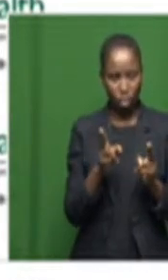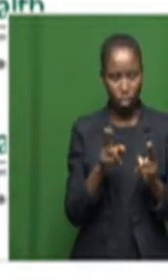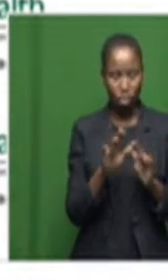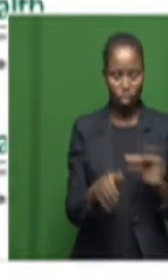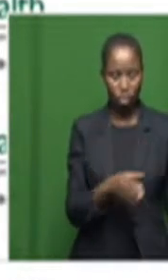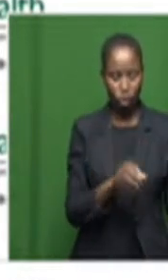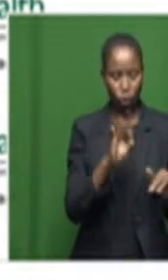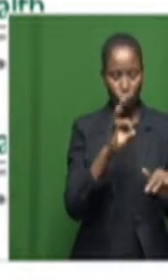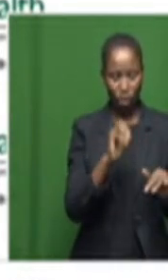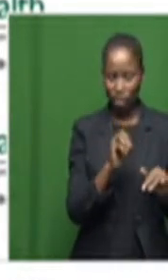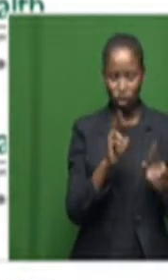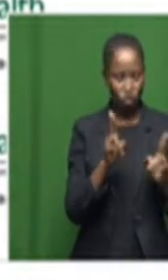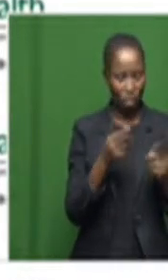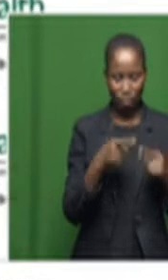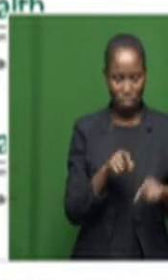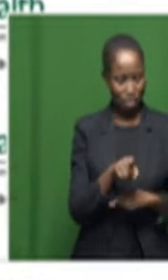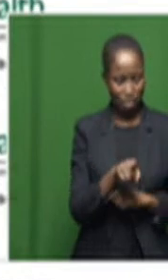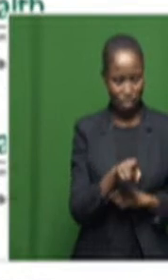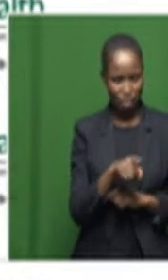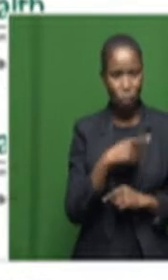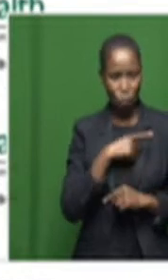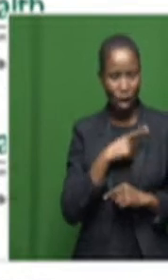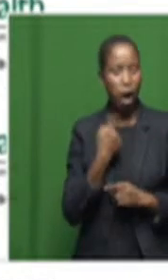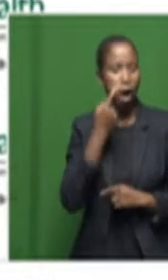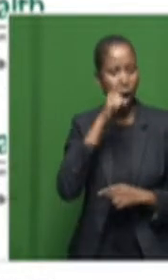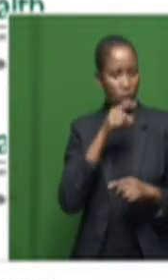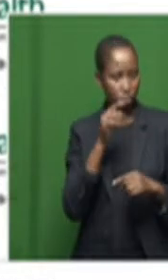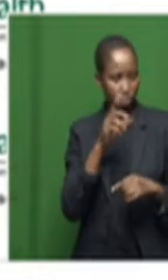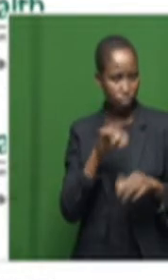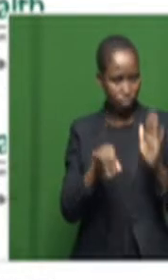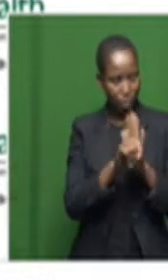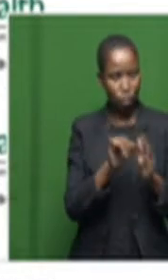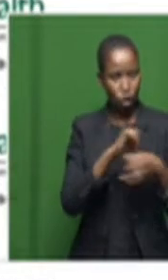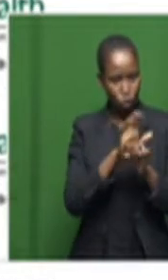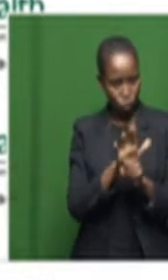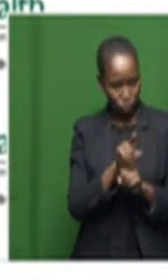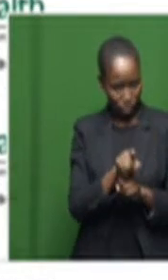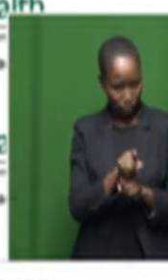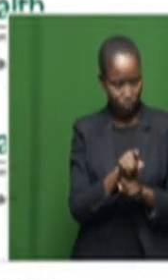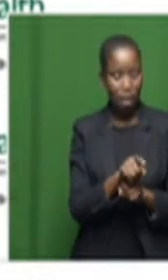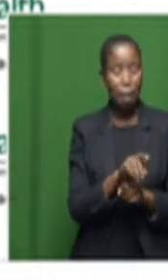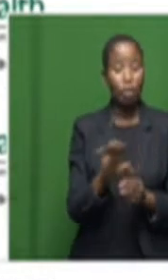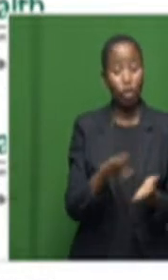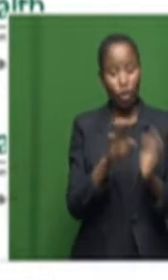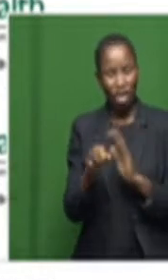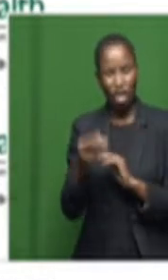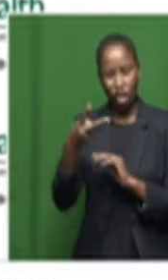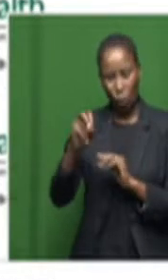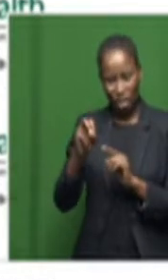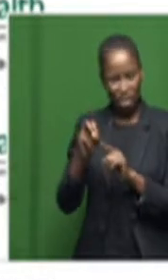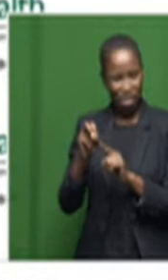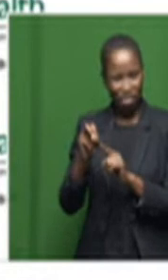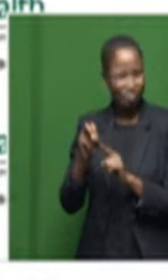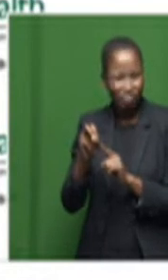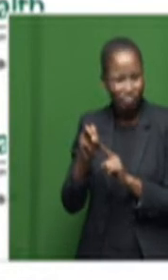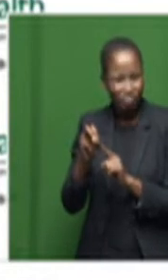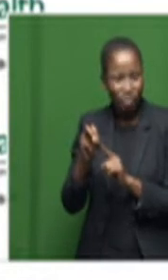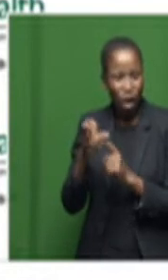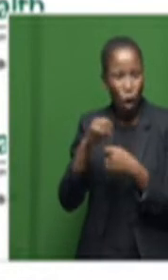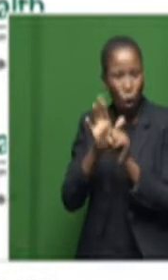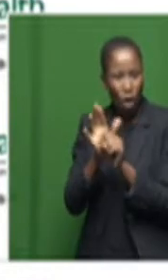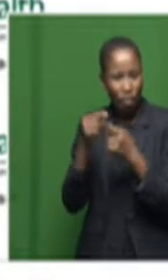is abnormal, which is explained by positive COVID test. But there is another 20, which is not explained. That's what